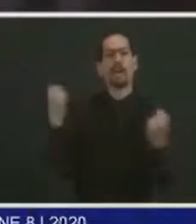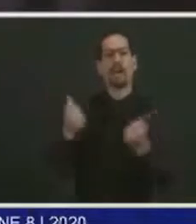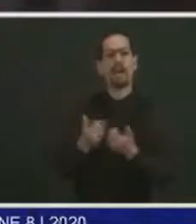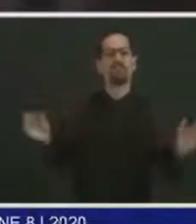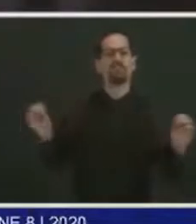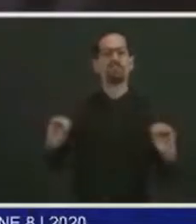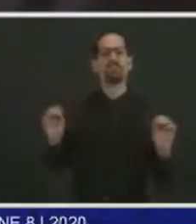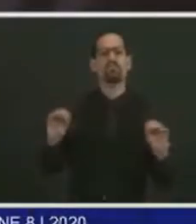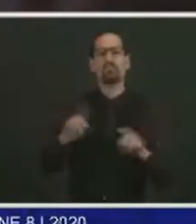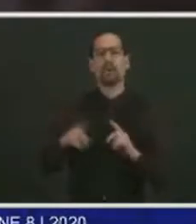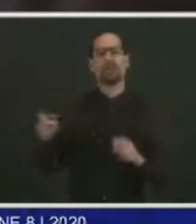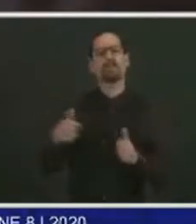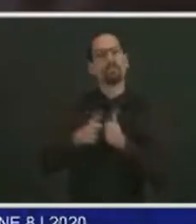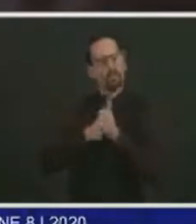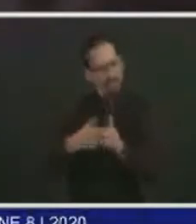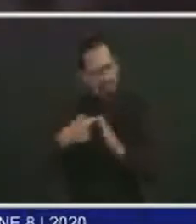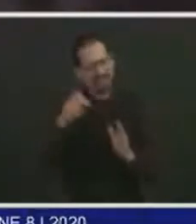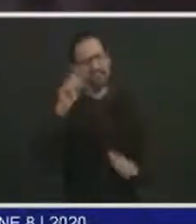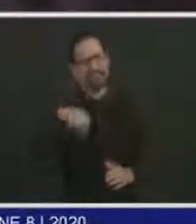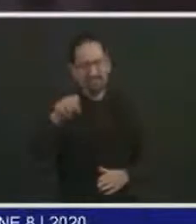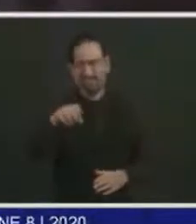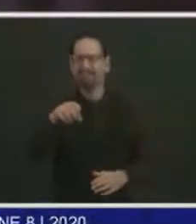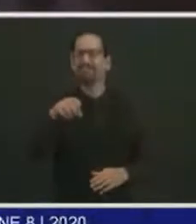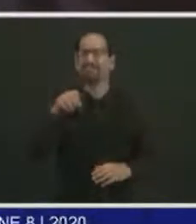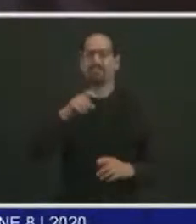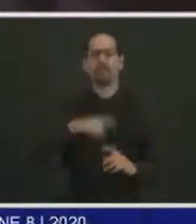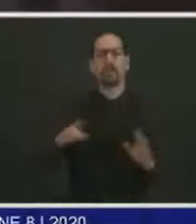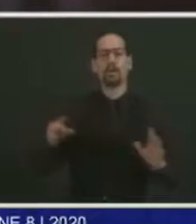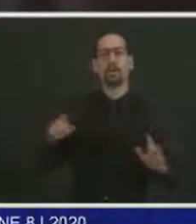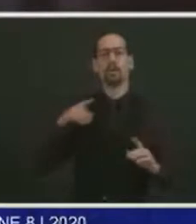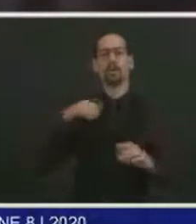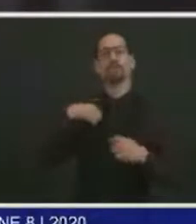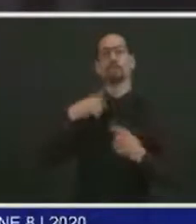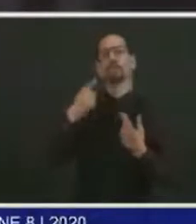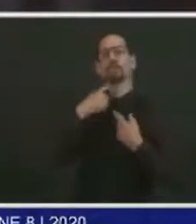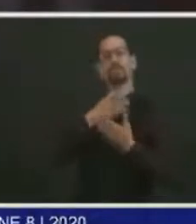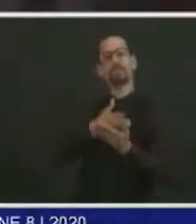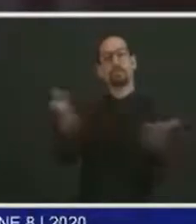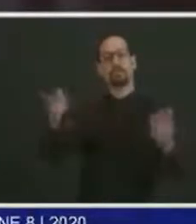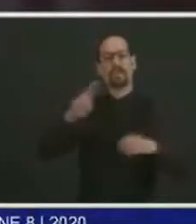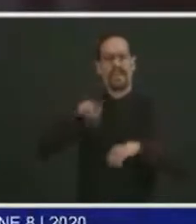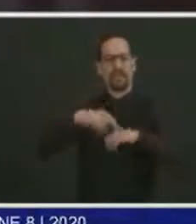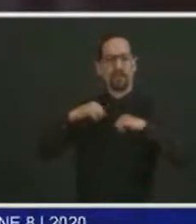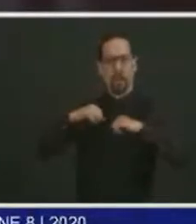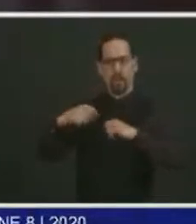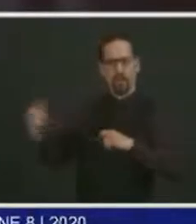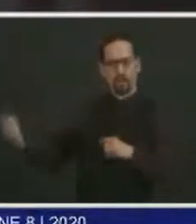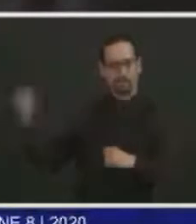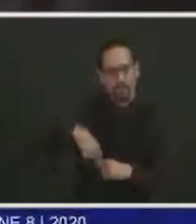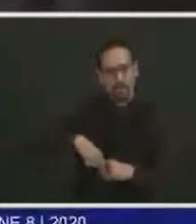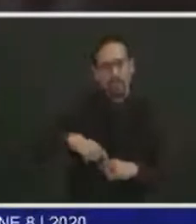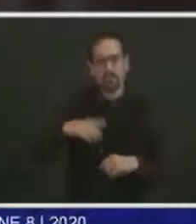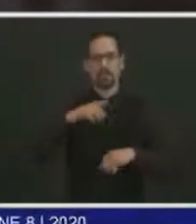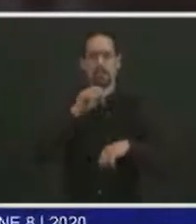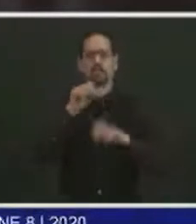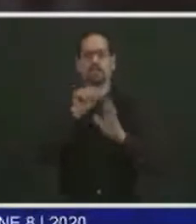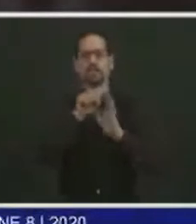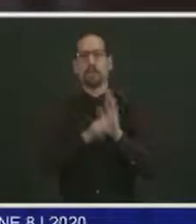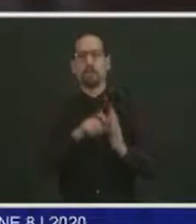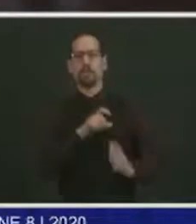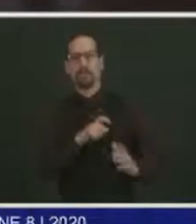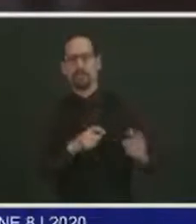was. I was the direction that I gave to the Guard and the state police was de-escalate, de-escalate,